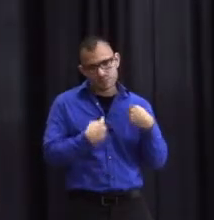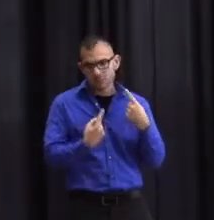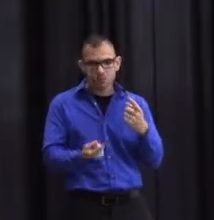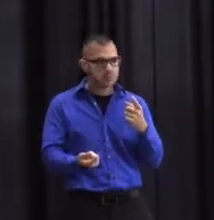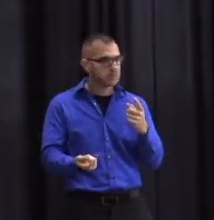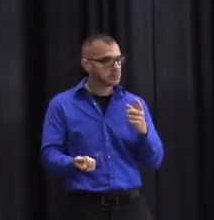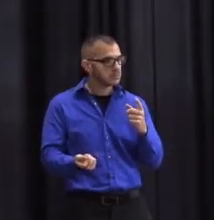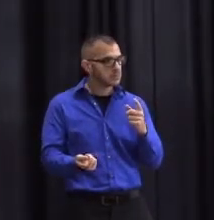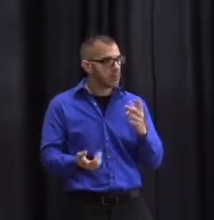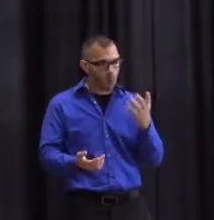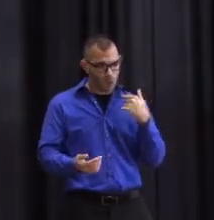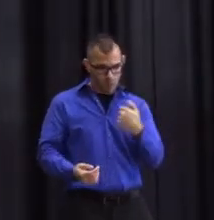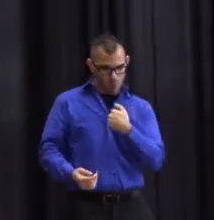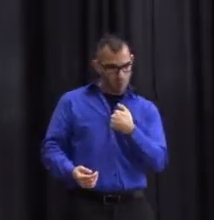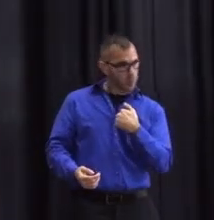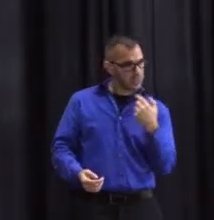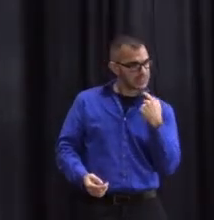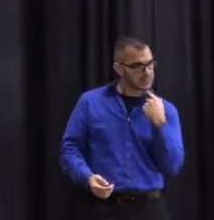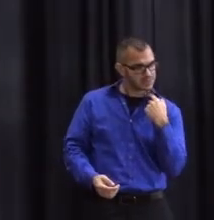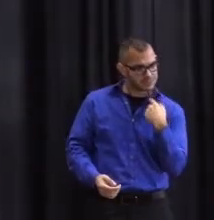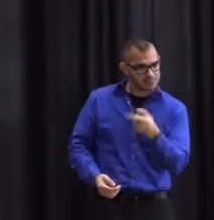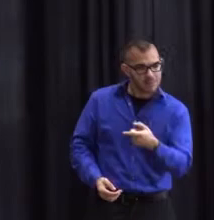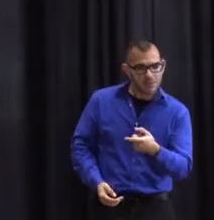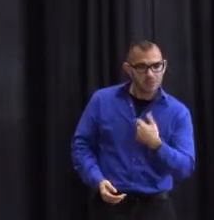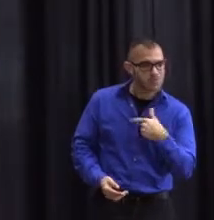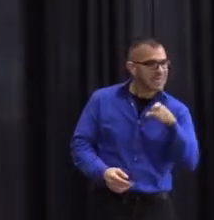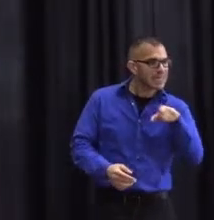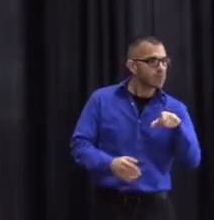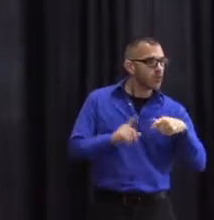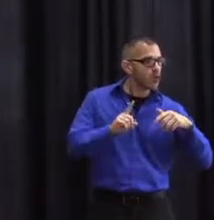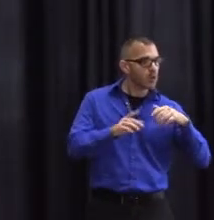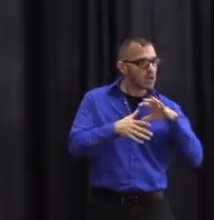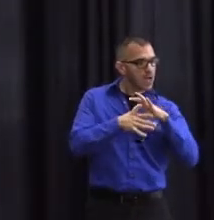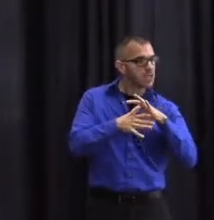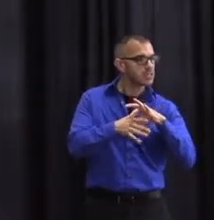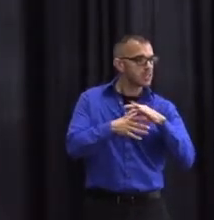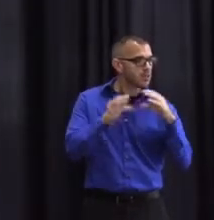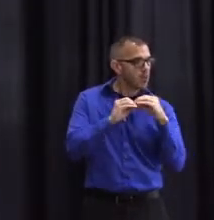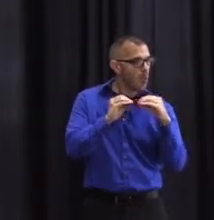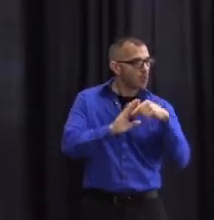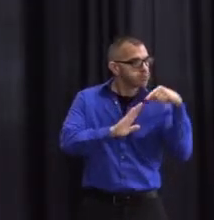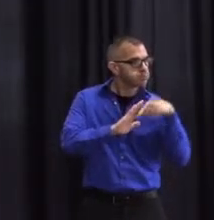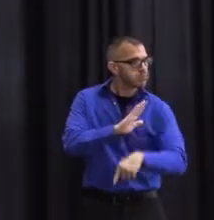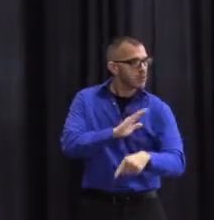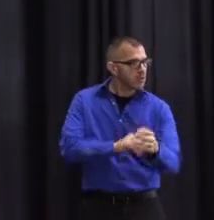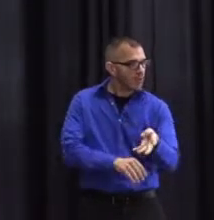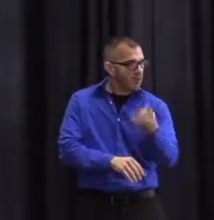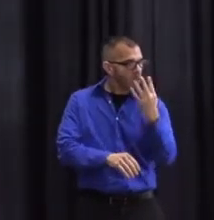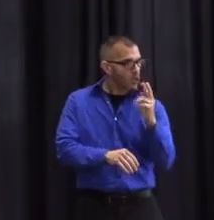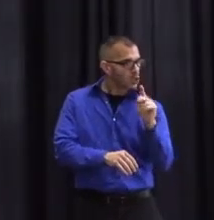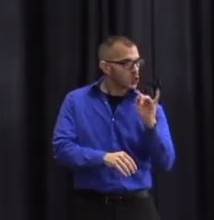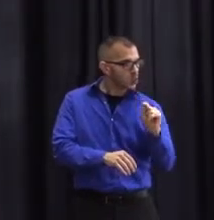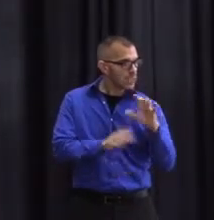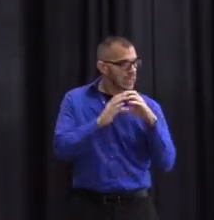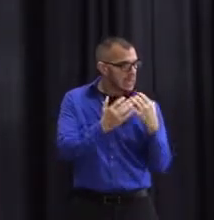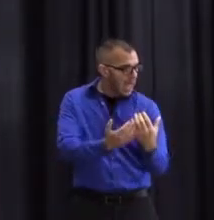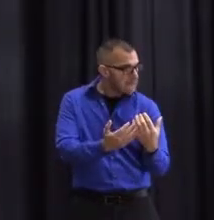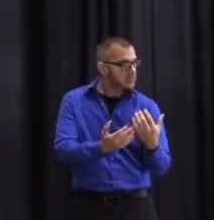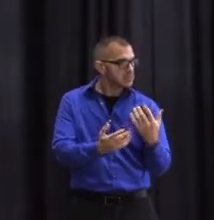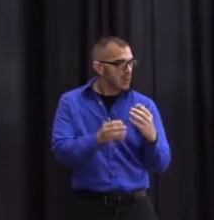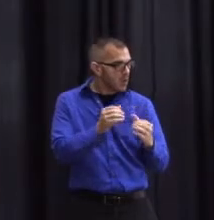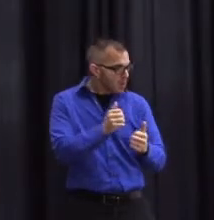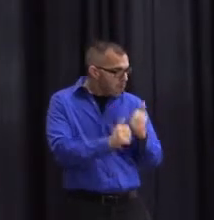Because we are the ones who are saying, we need more content in this. This is a 4-unit class.